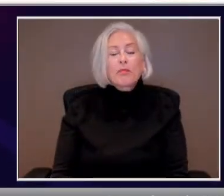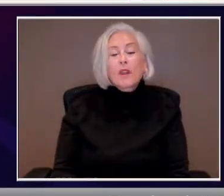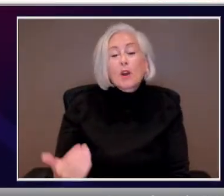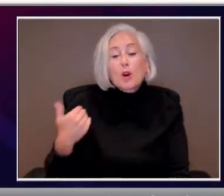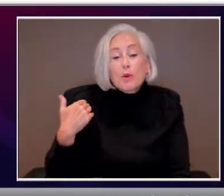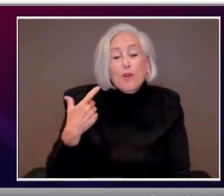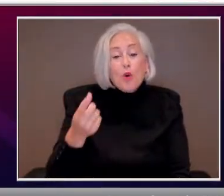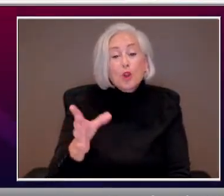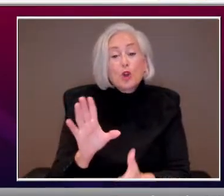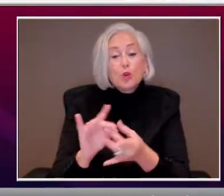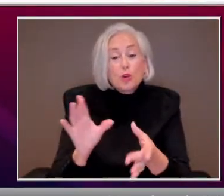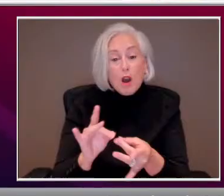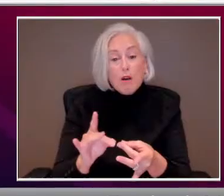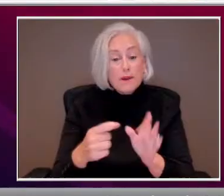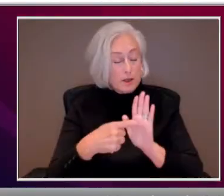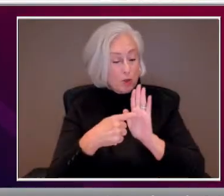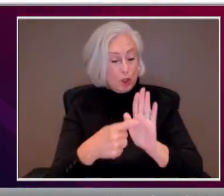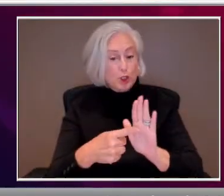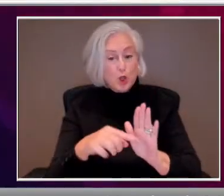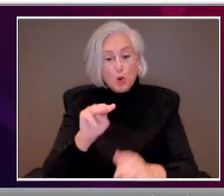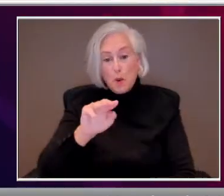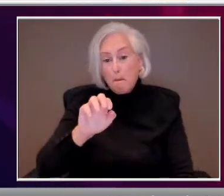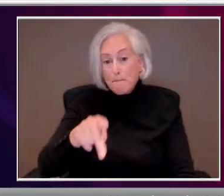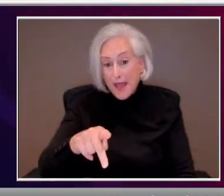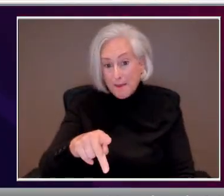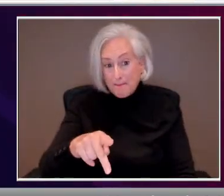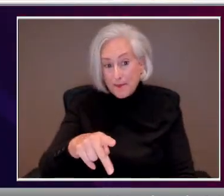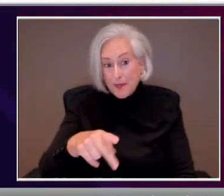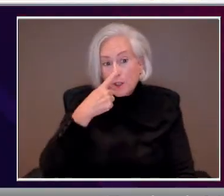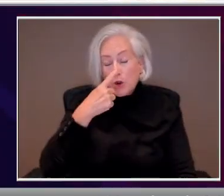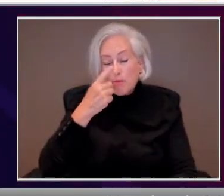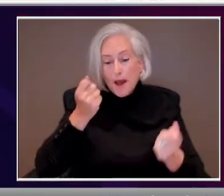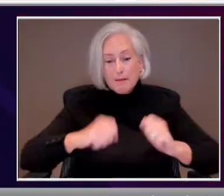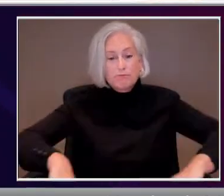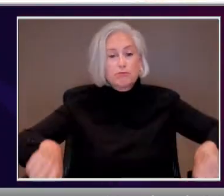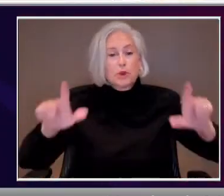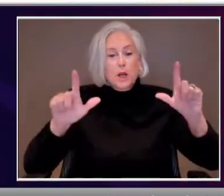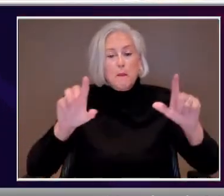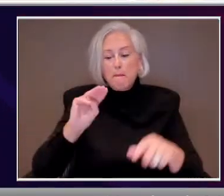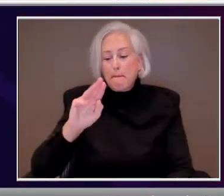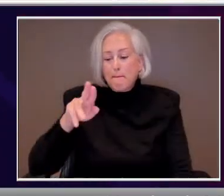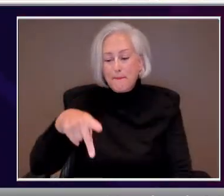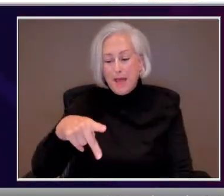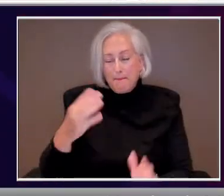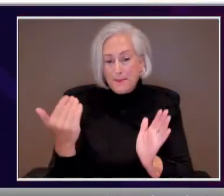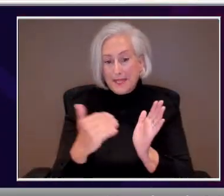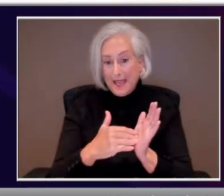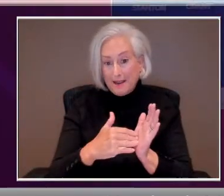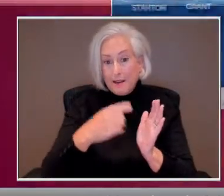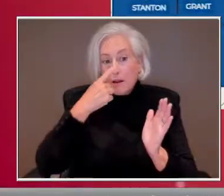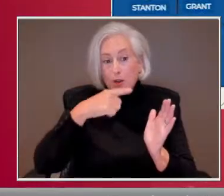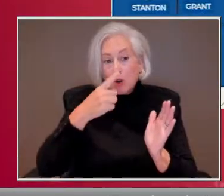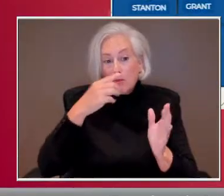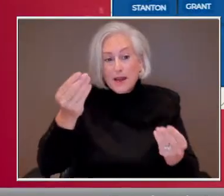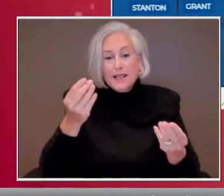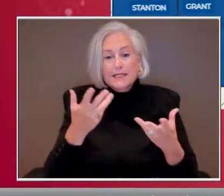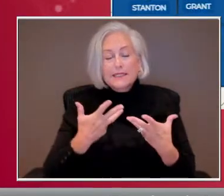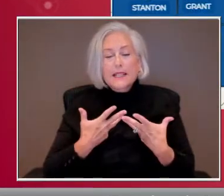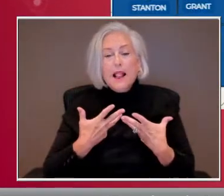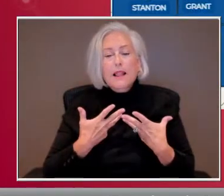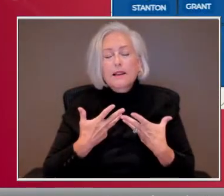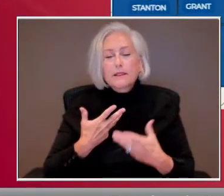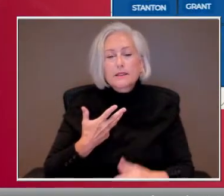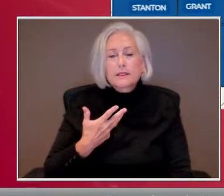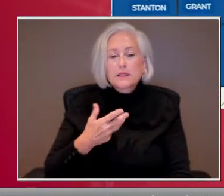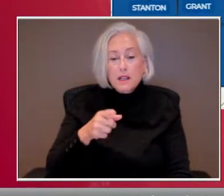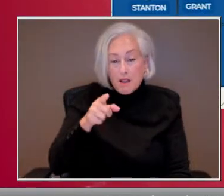we showed a map to our viewers. If we can put that map up again, can you tell us, Dr. Mosier, is everything